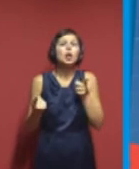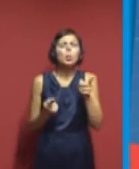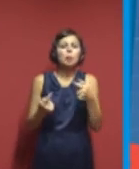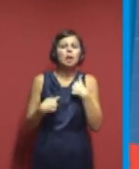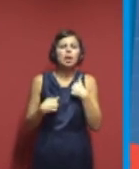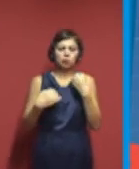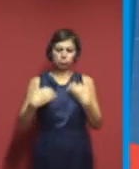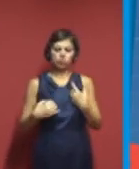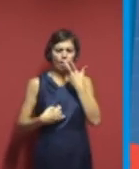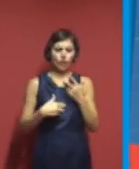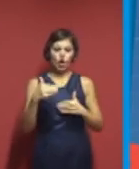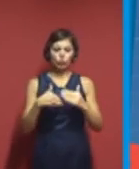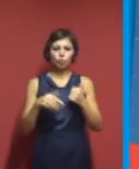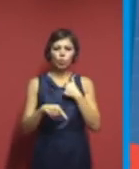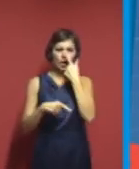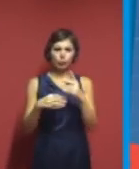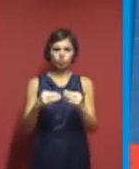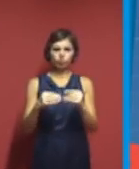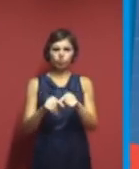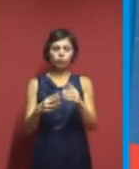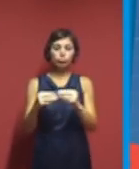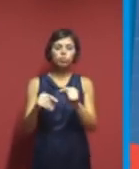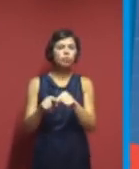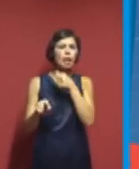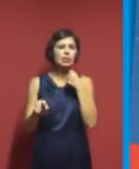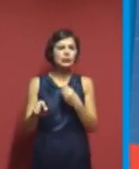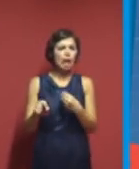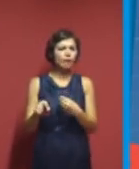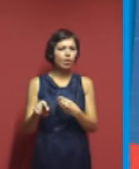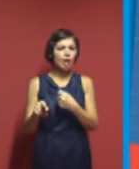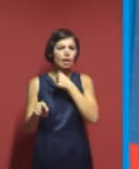open radios, and he stole bits and pieces of things, and then he rebuilt this